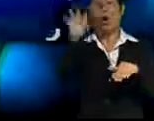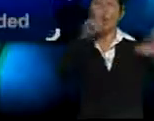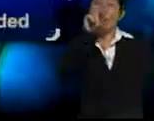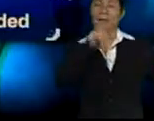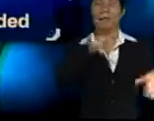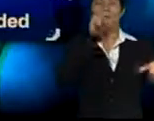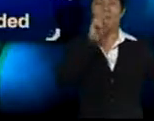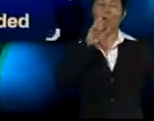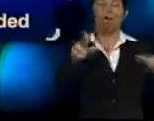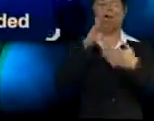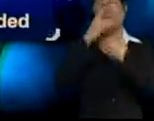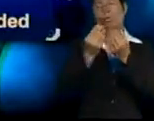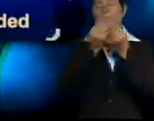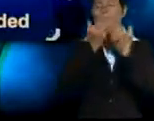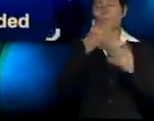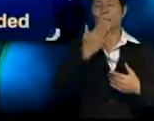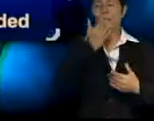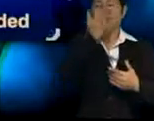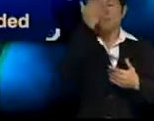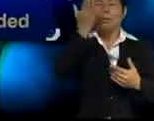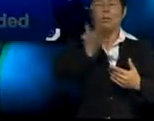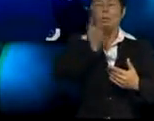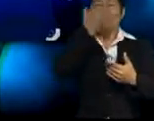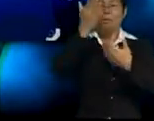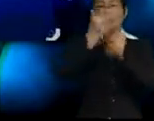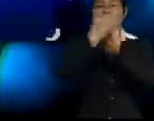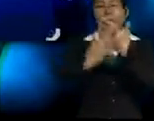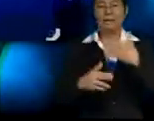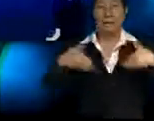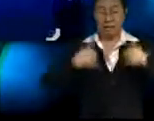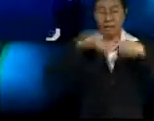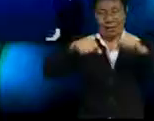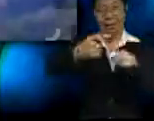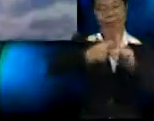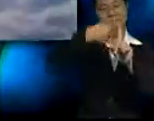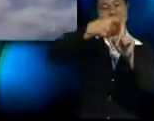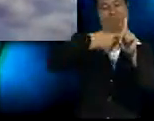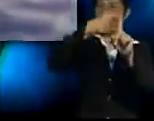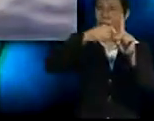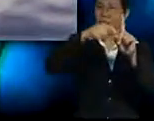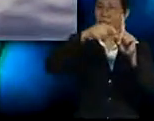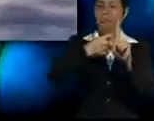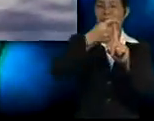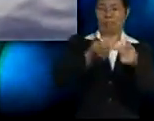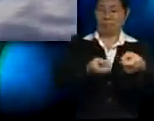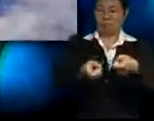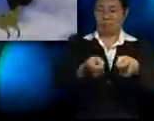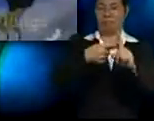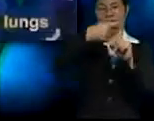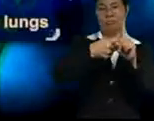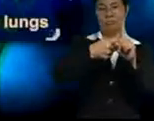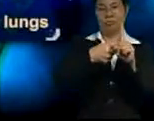Birds are warm-blooded animals. They can maintain their body temperature.